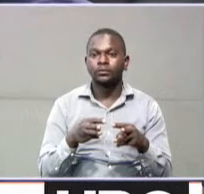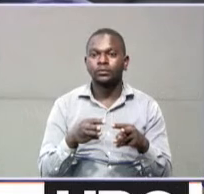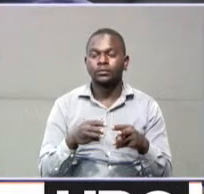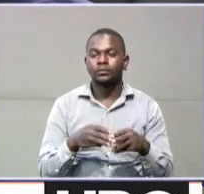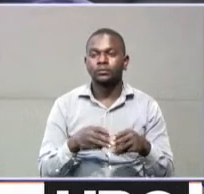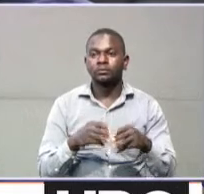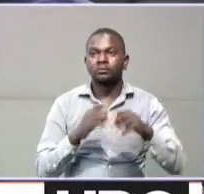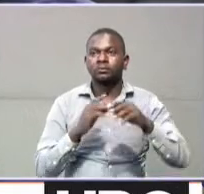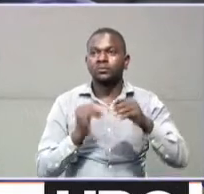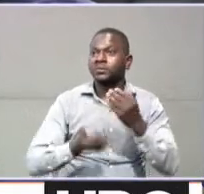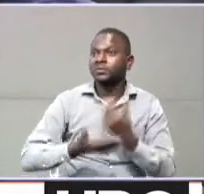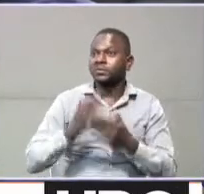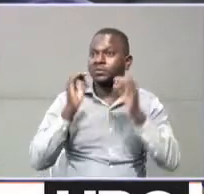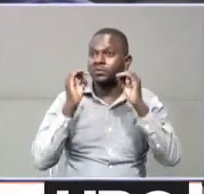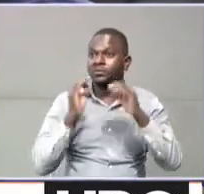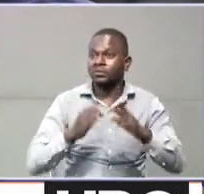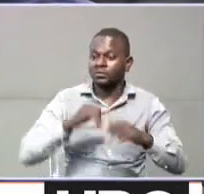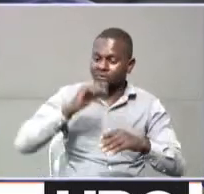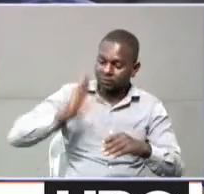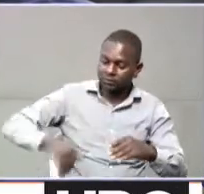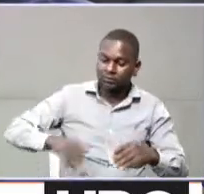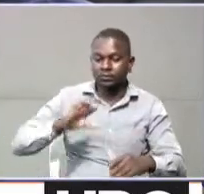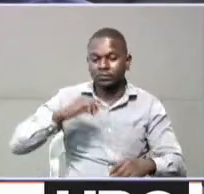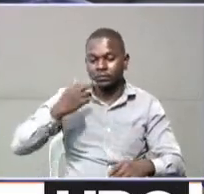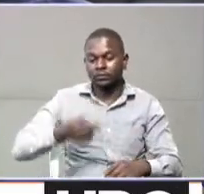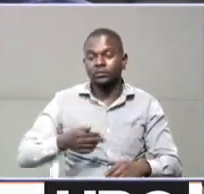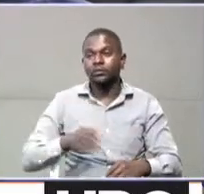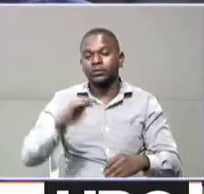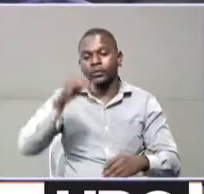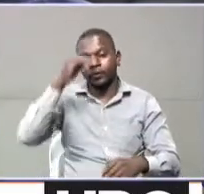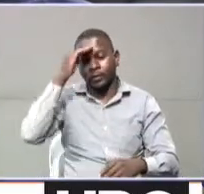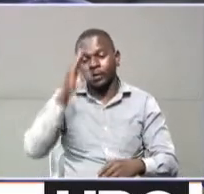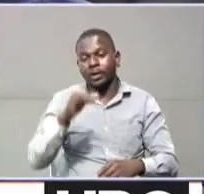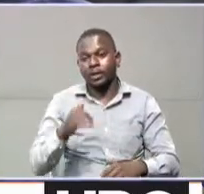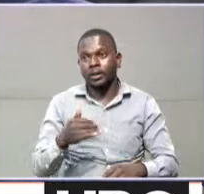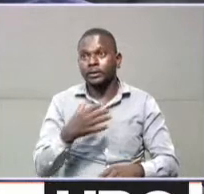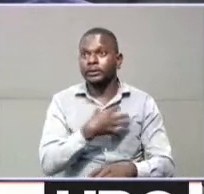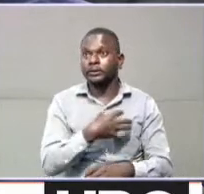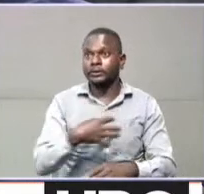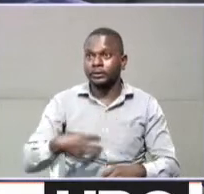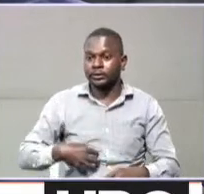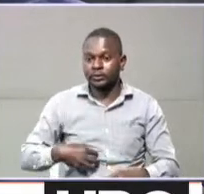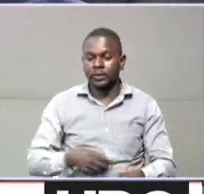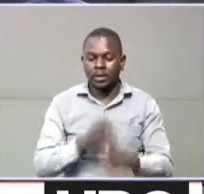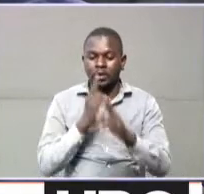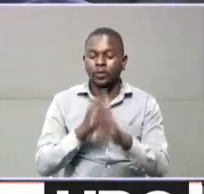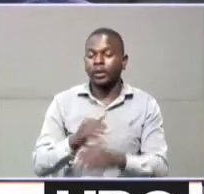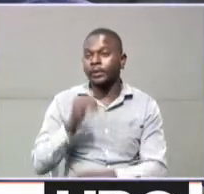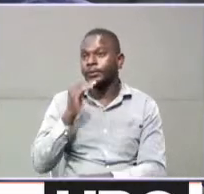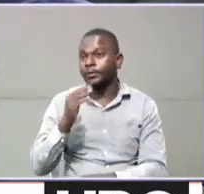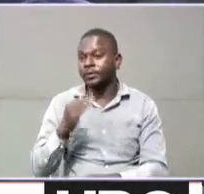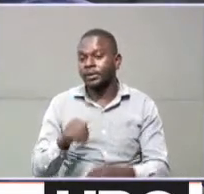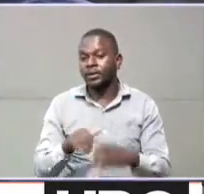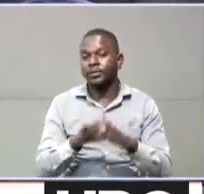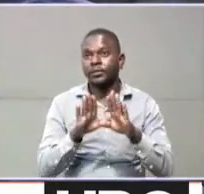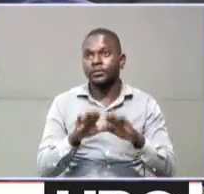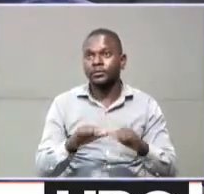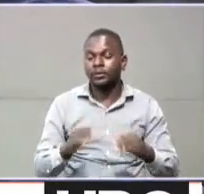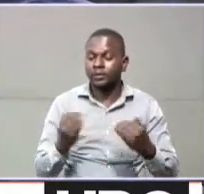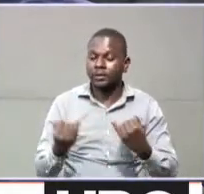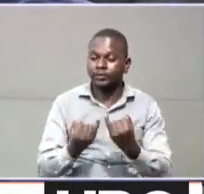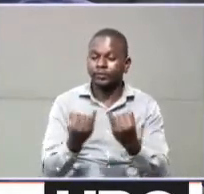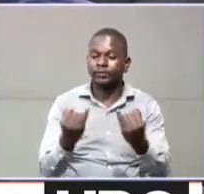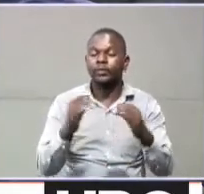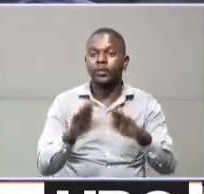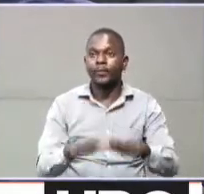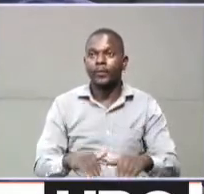negligence and delayed response by police and other forces that honorable speaker and colleagues i hereby inform this